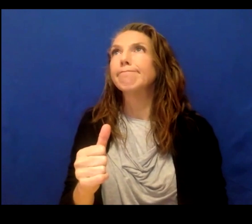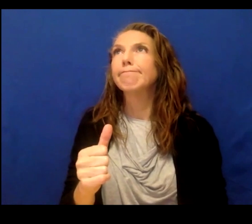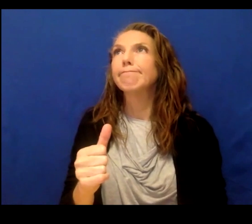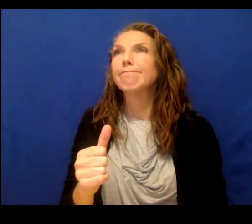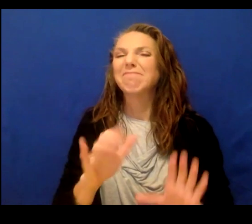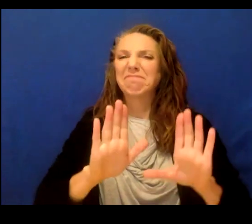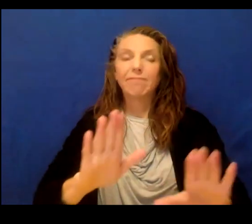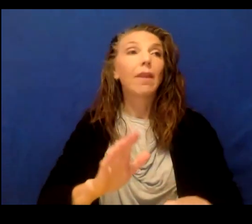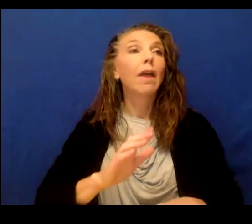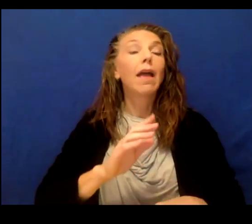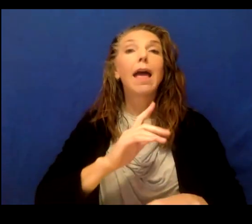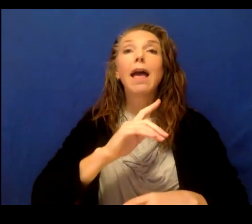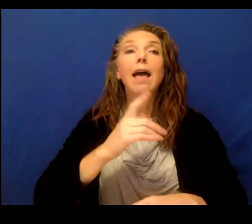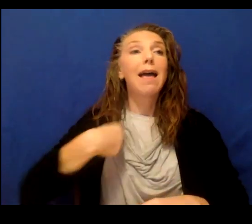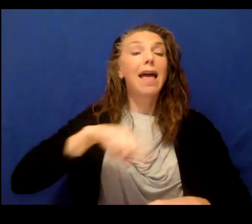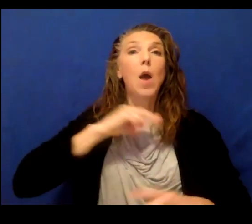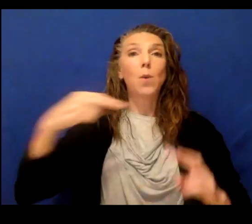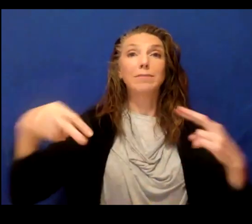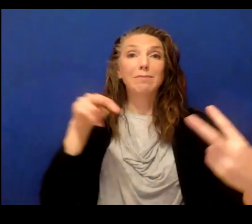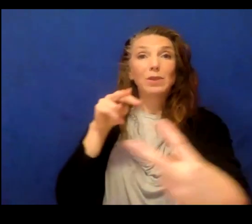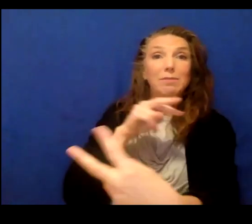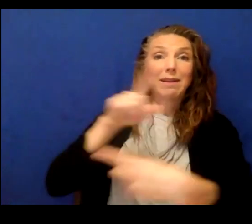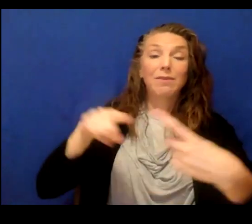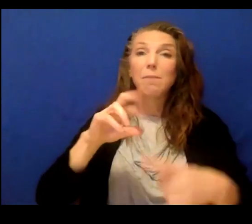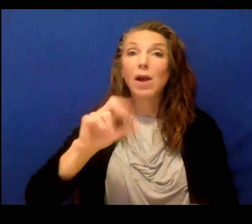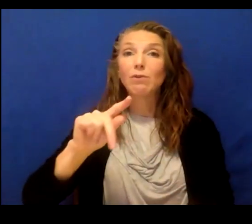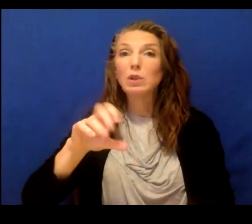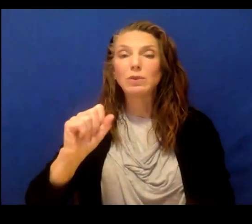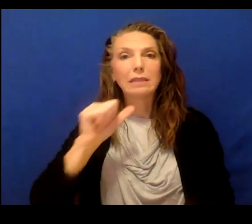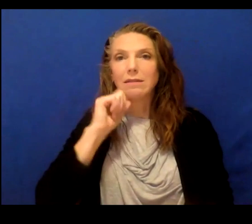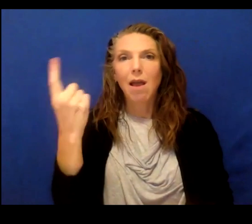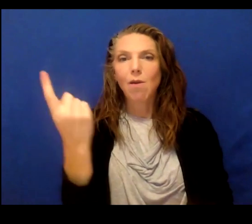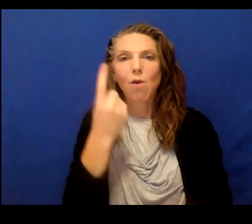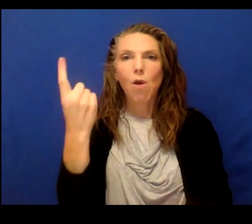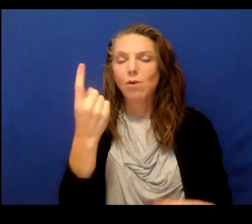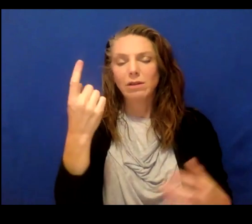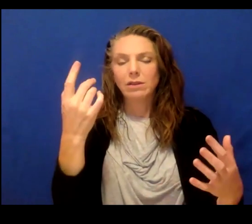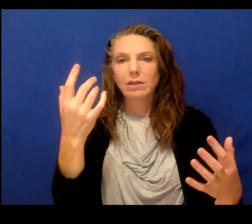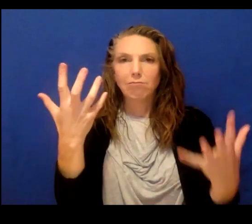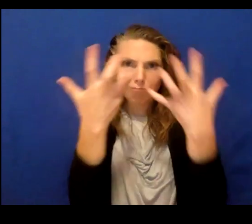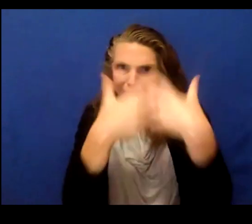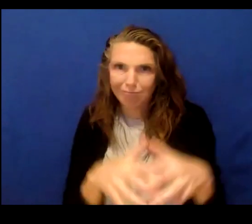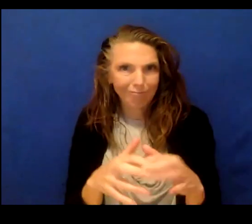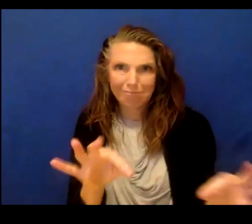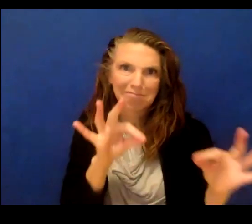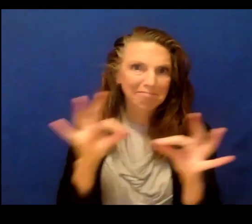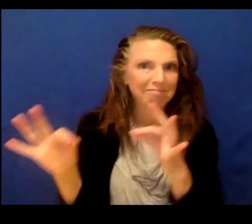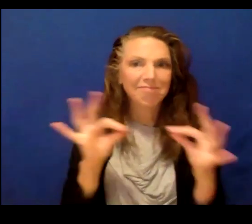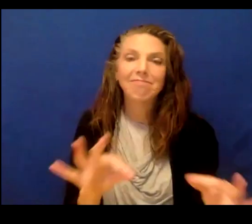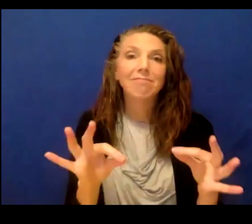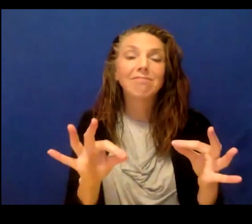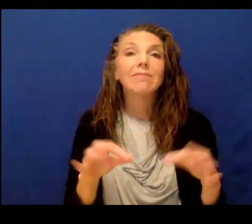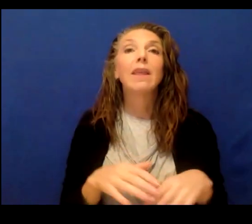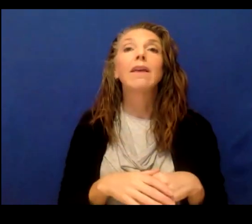all of our lenses don't align 100% of the time, which is part of the beauty of our collaborative teaming and the multidisciplinary setup of our